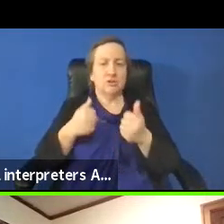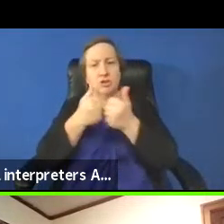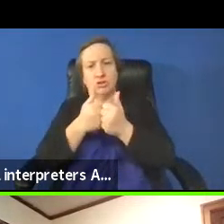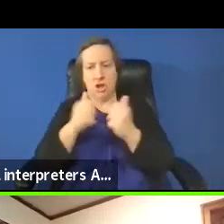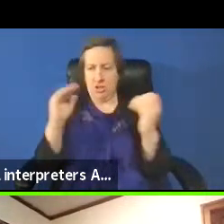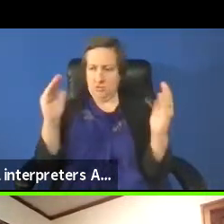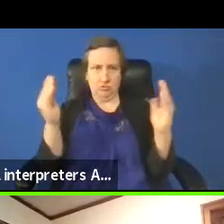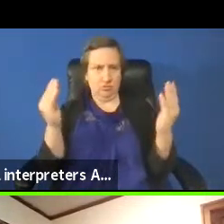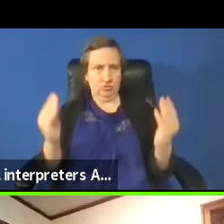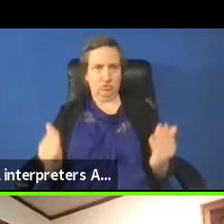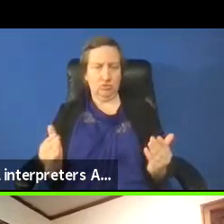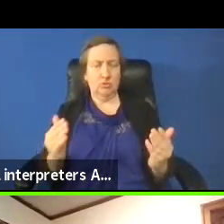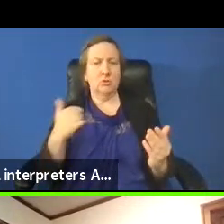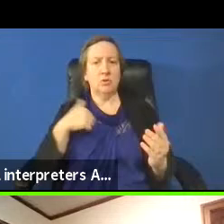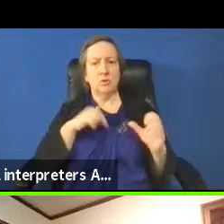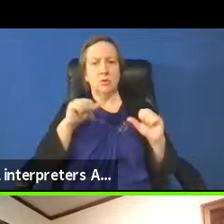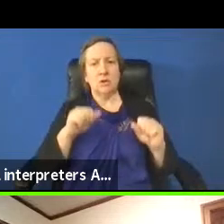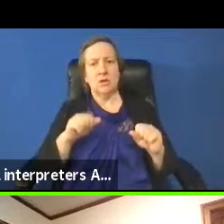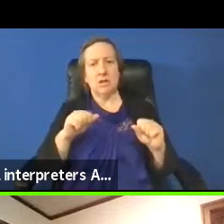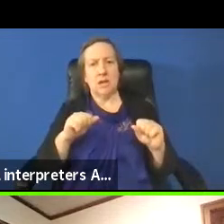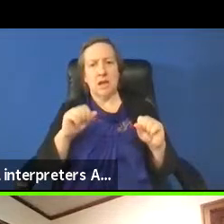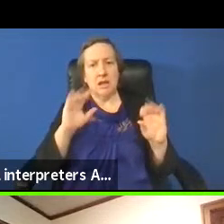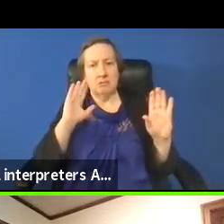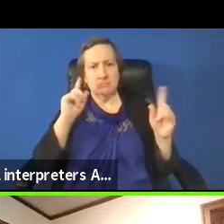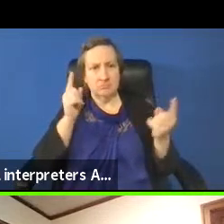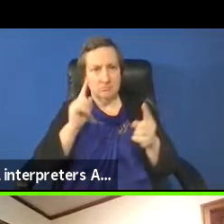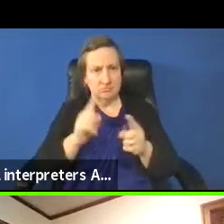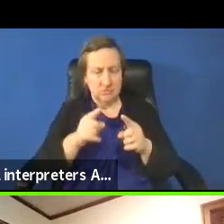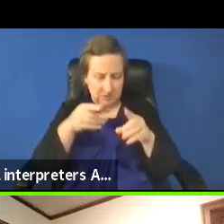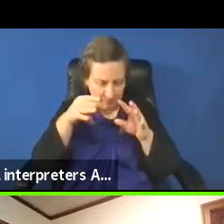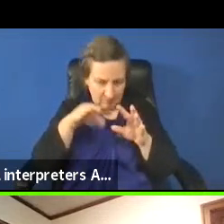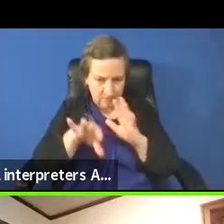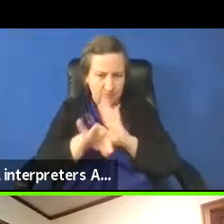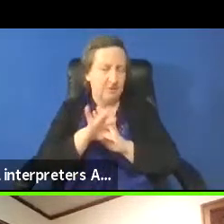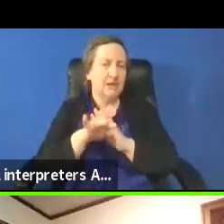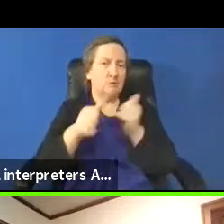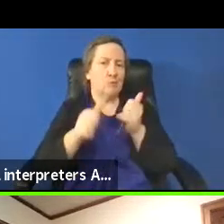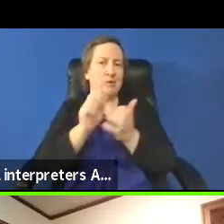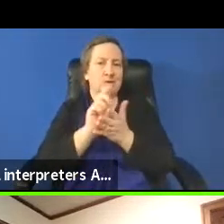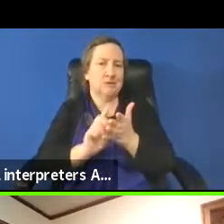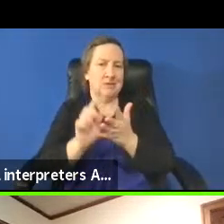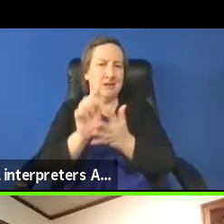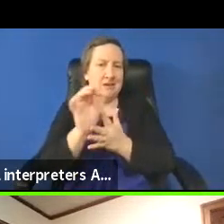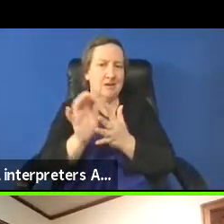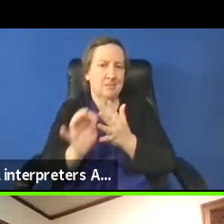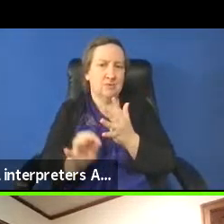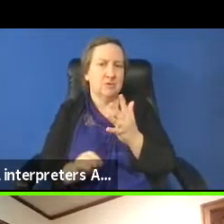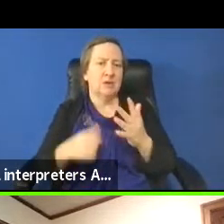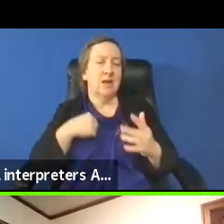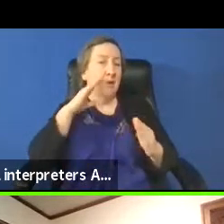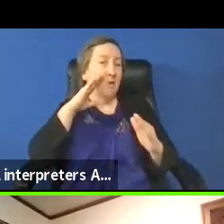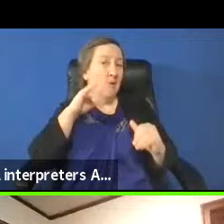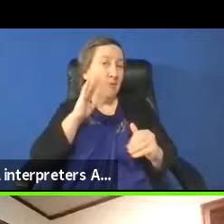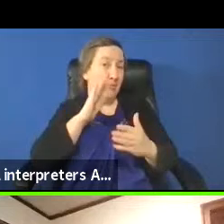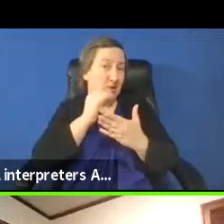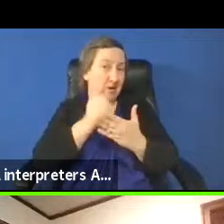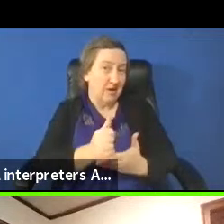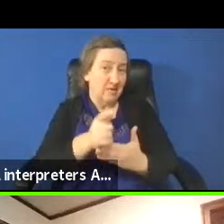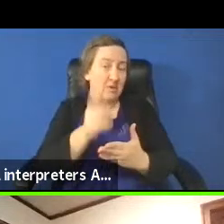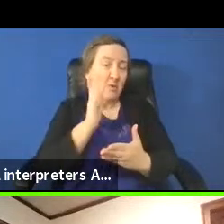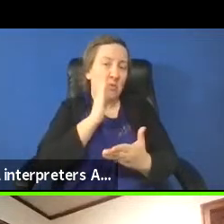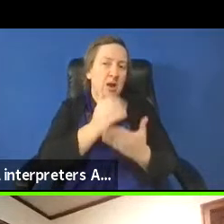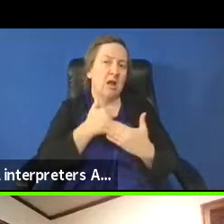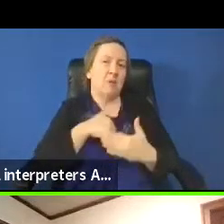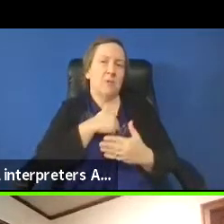And that's how we can winnow down into the design option. So I hope that that helps, and that will help us determine